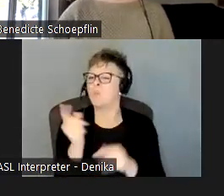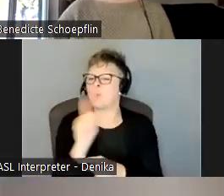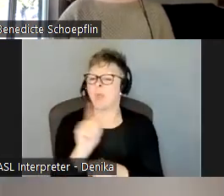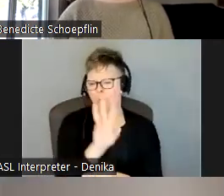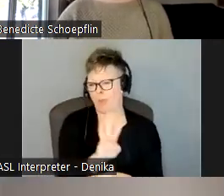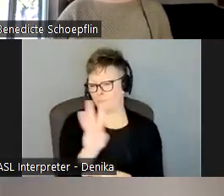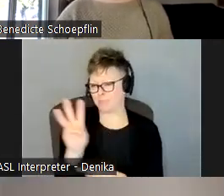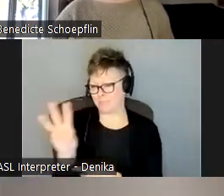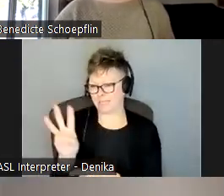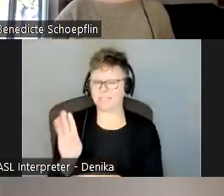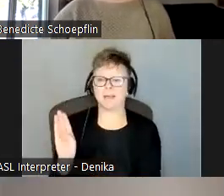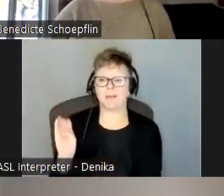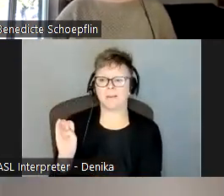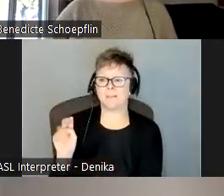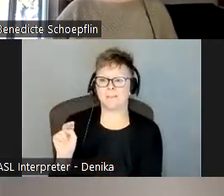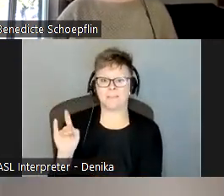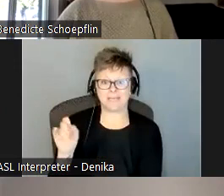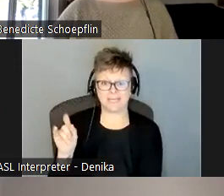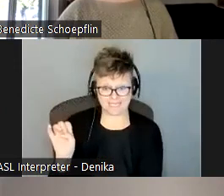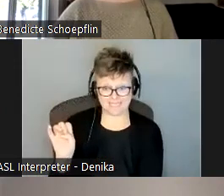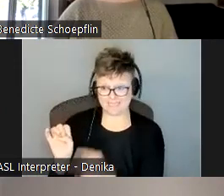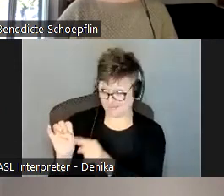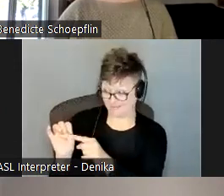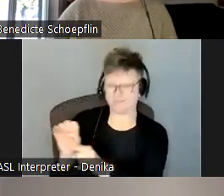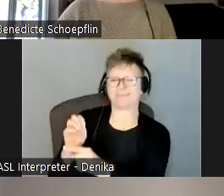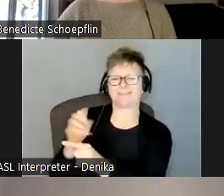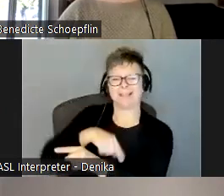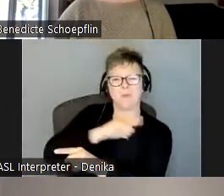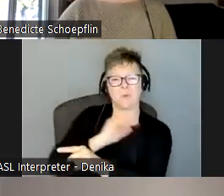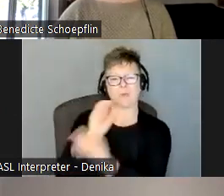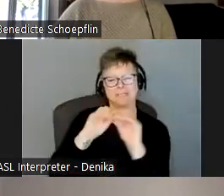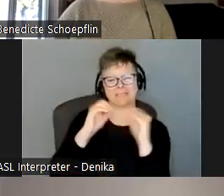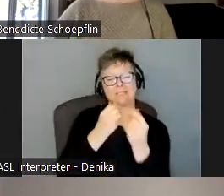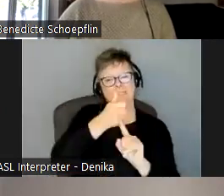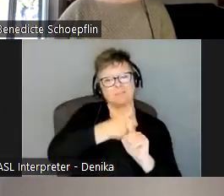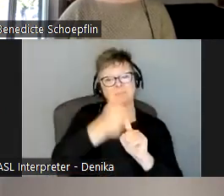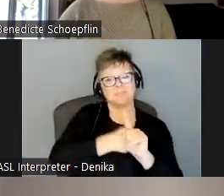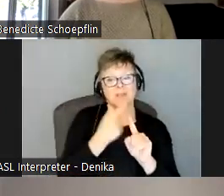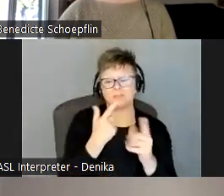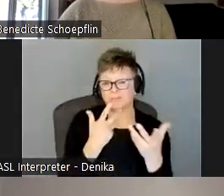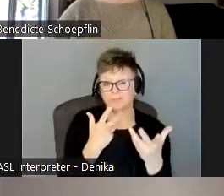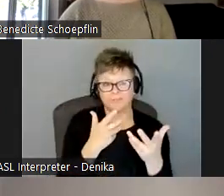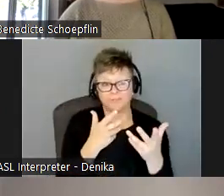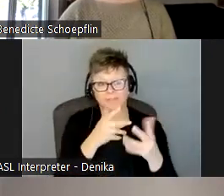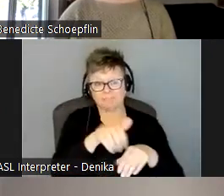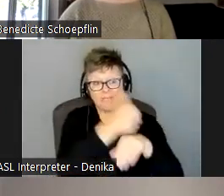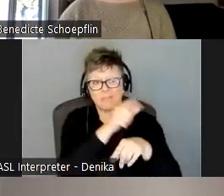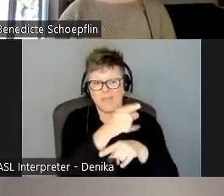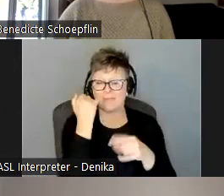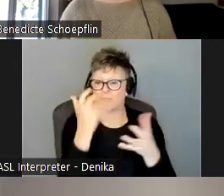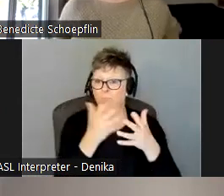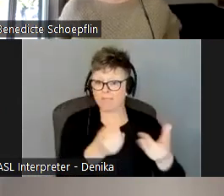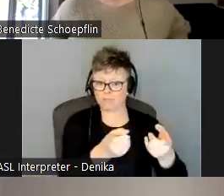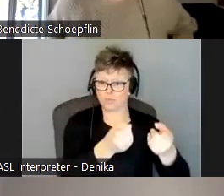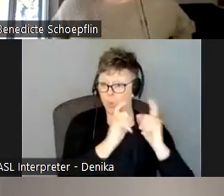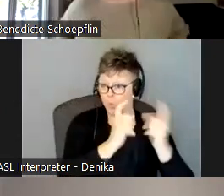Benedict, our organization's also just put out a notice that if anybody feels that would like to donate to our needs in terms of our